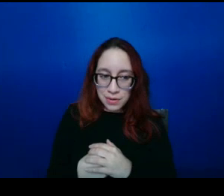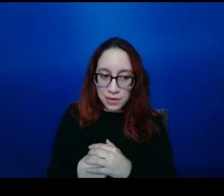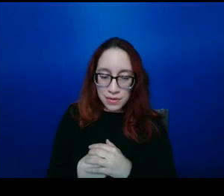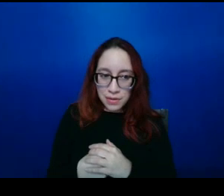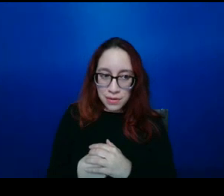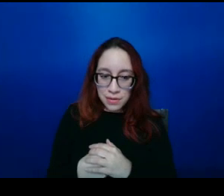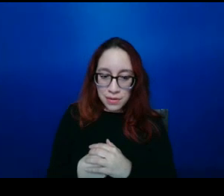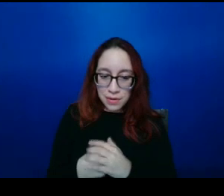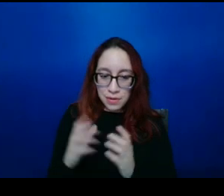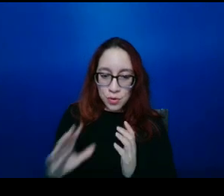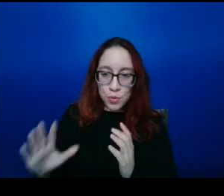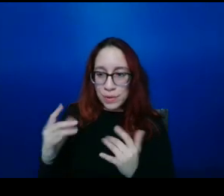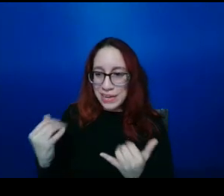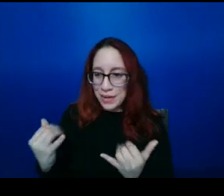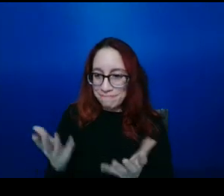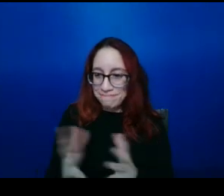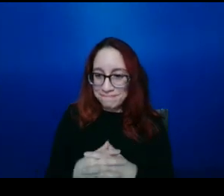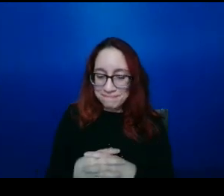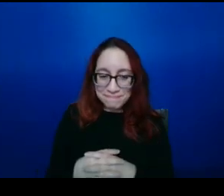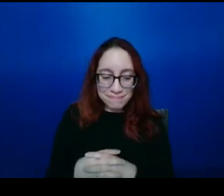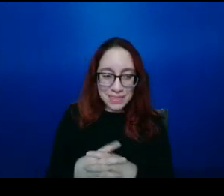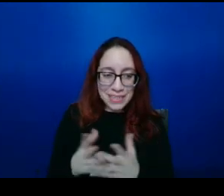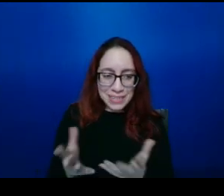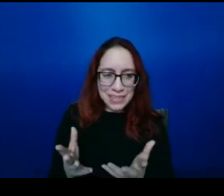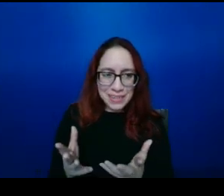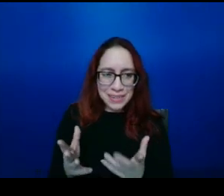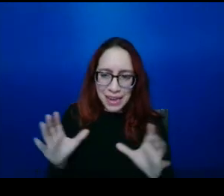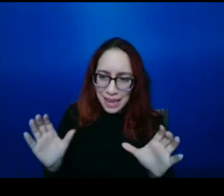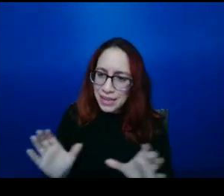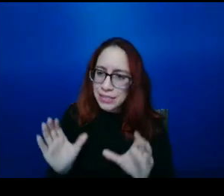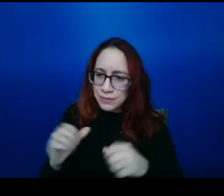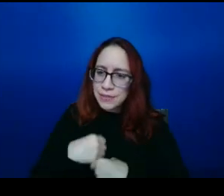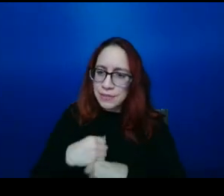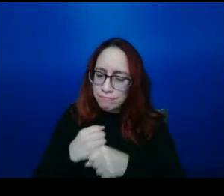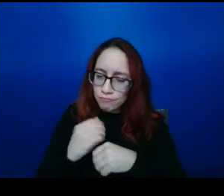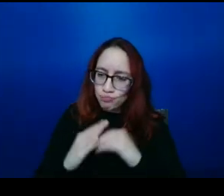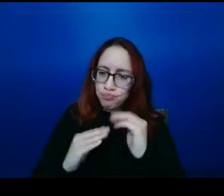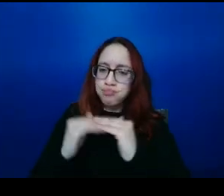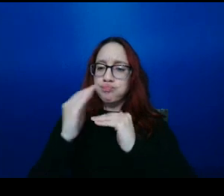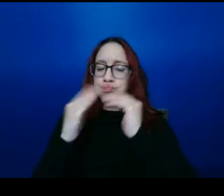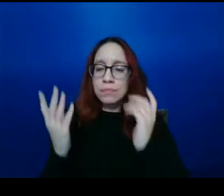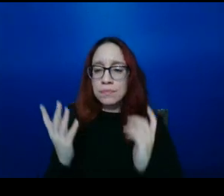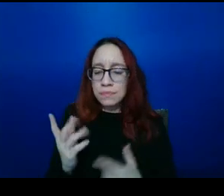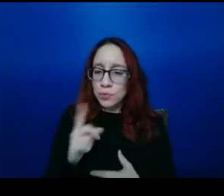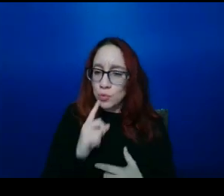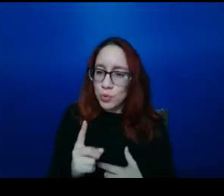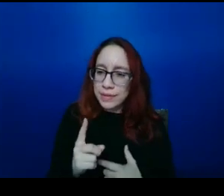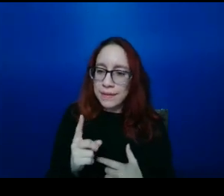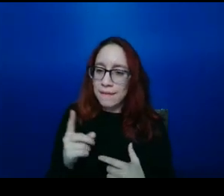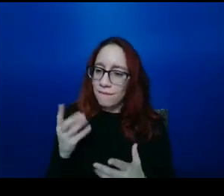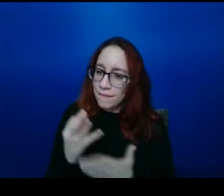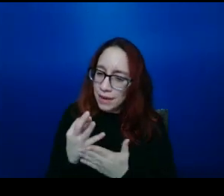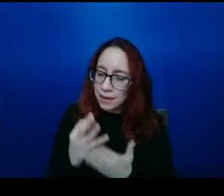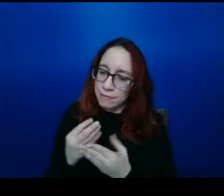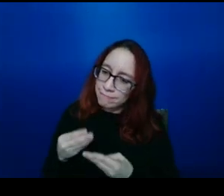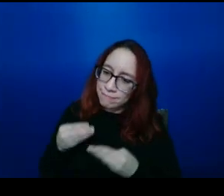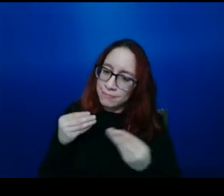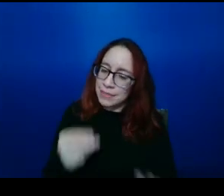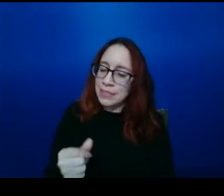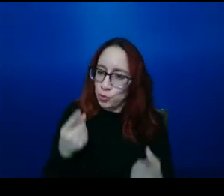shows about where we are today. So this is like active construction, real, real financed,